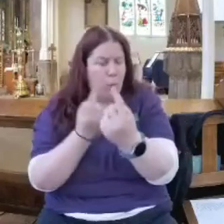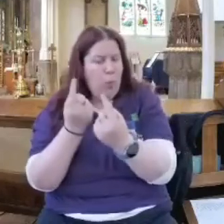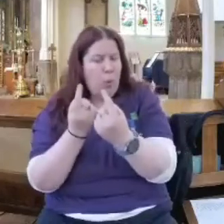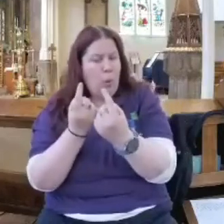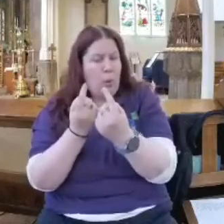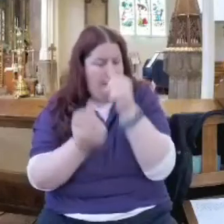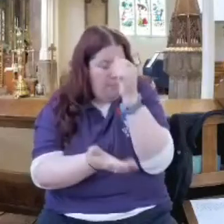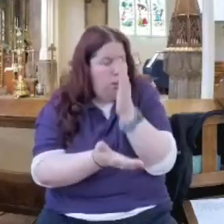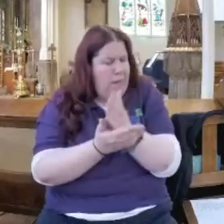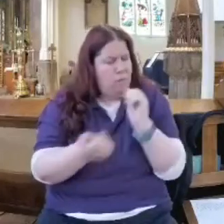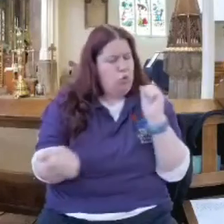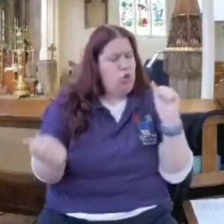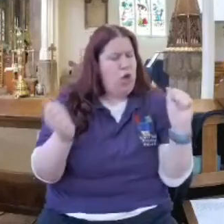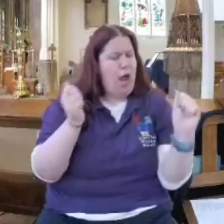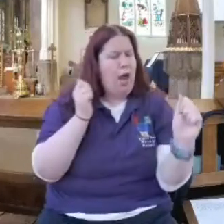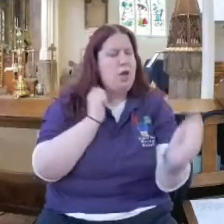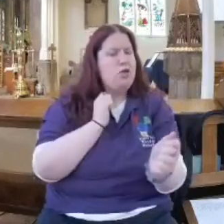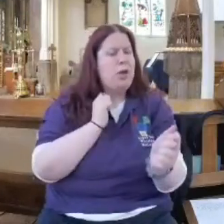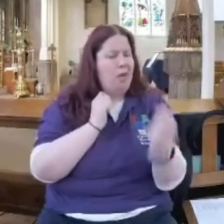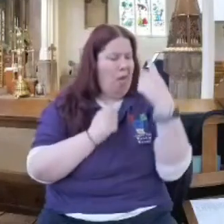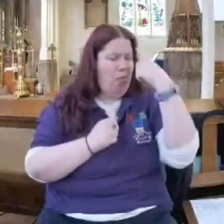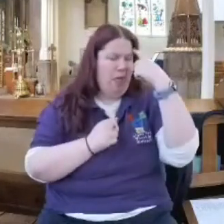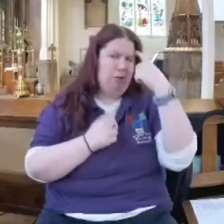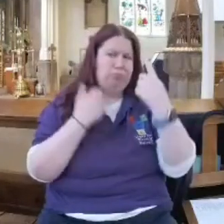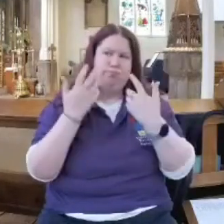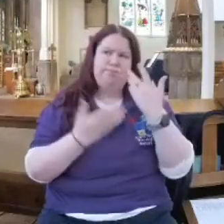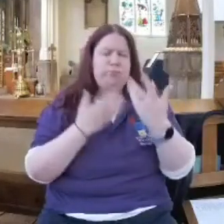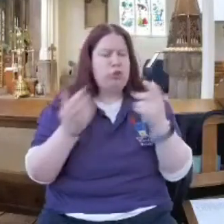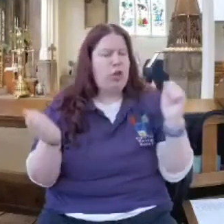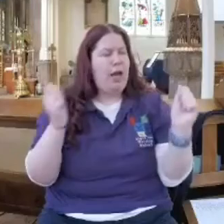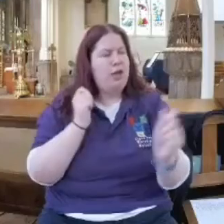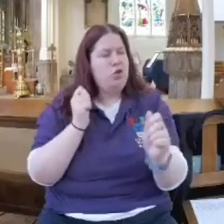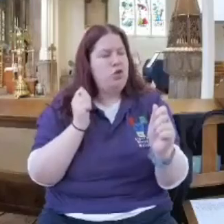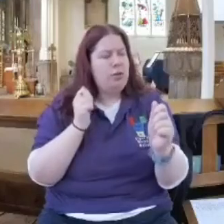their beliefs and how people think, their worldviews.